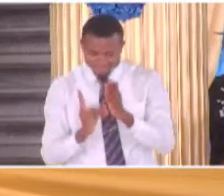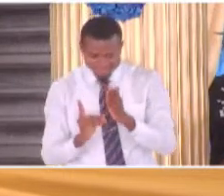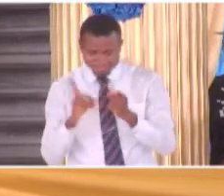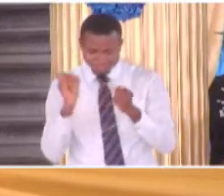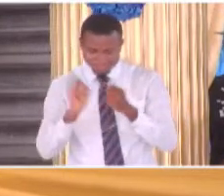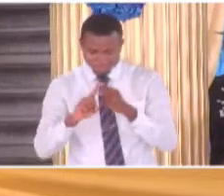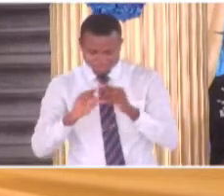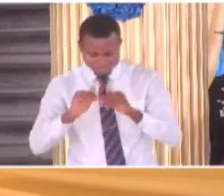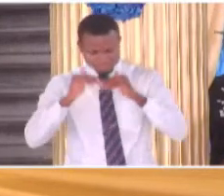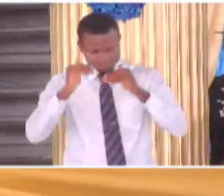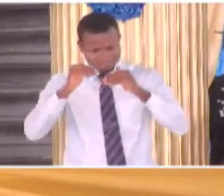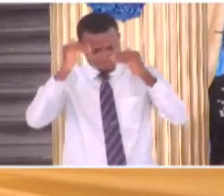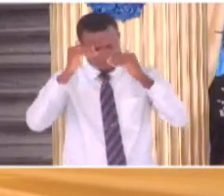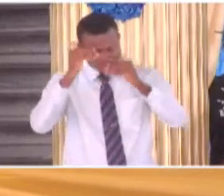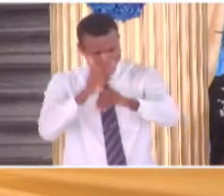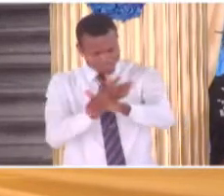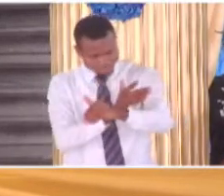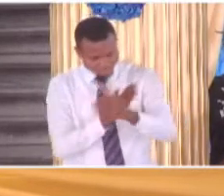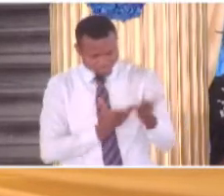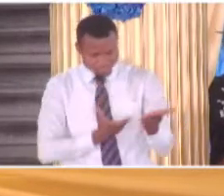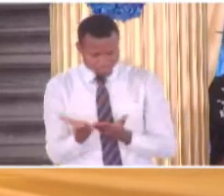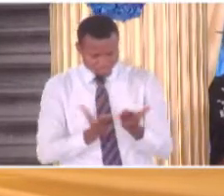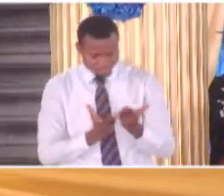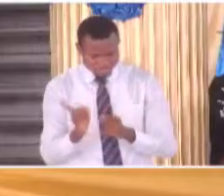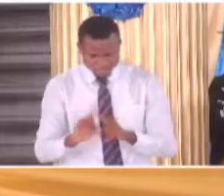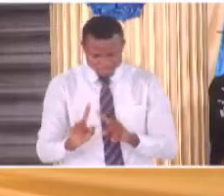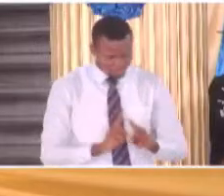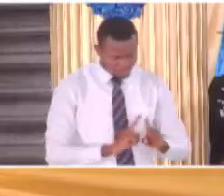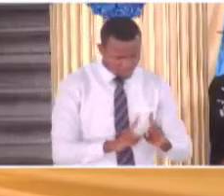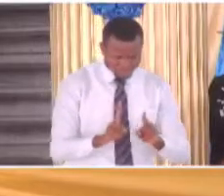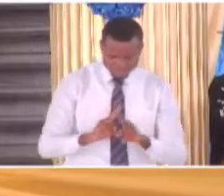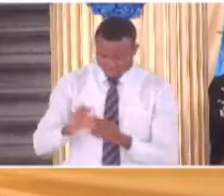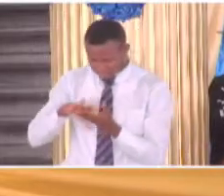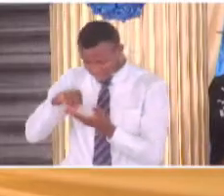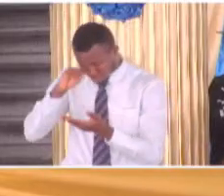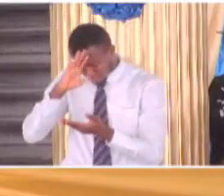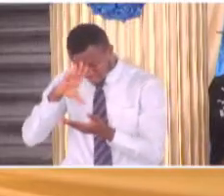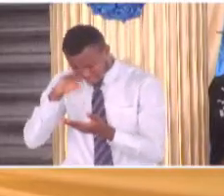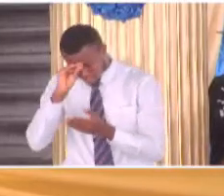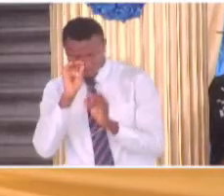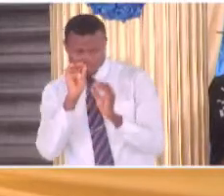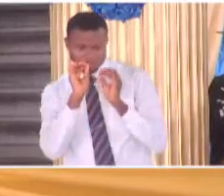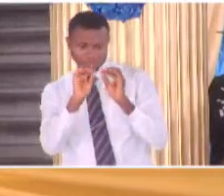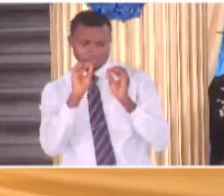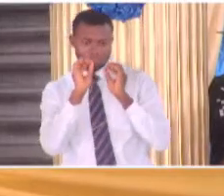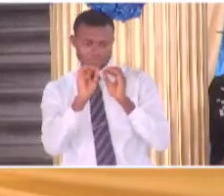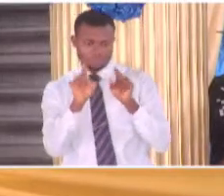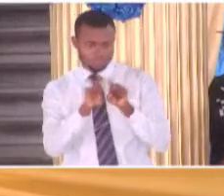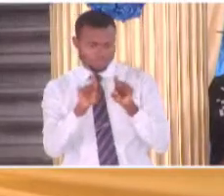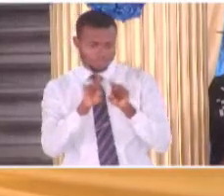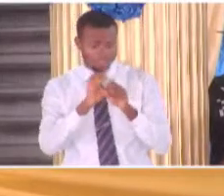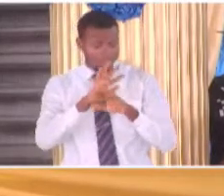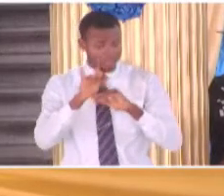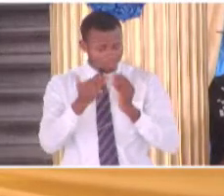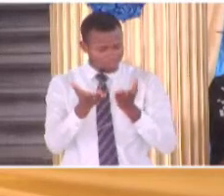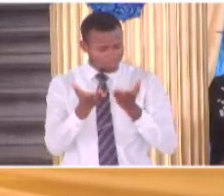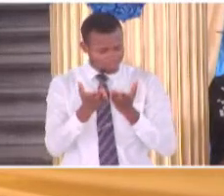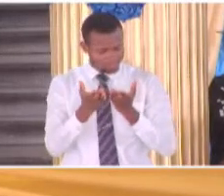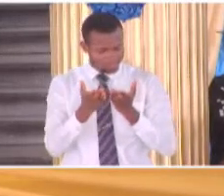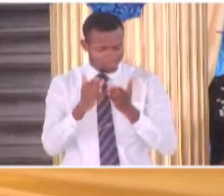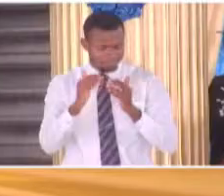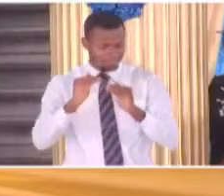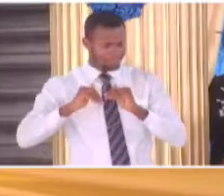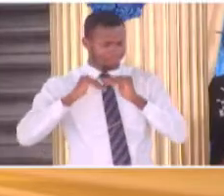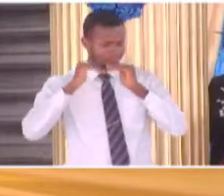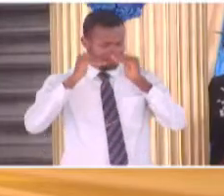promote interactive and dynamic learning and teaching, and is expected to further